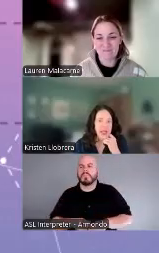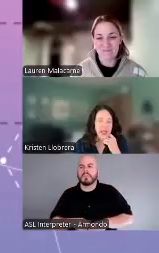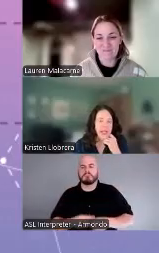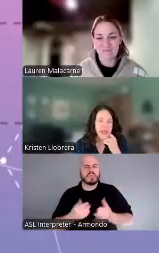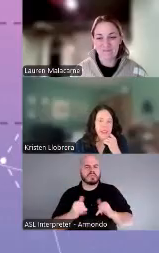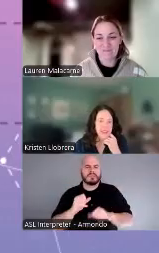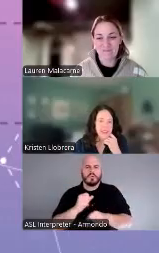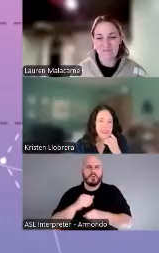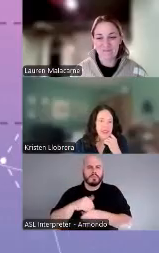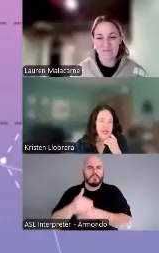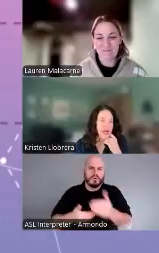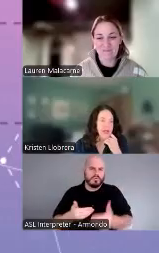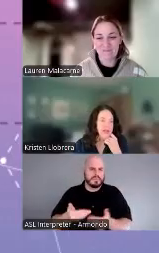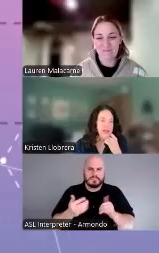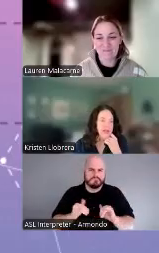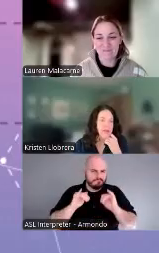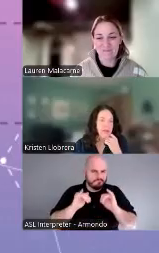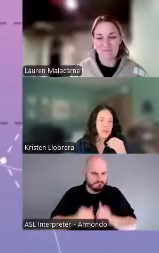progress. And